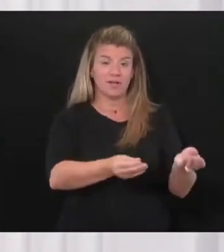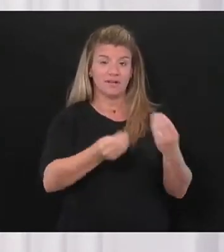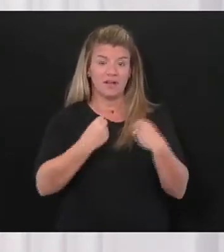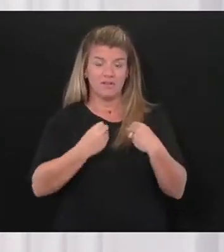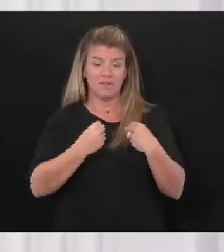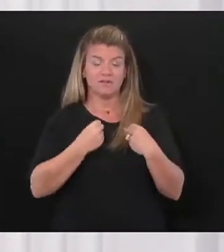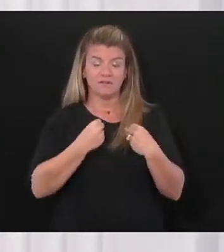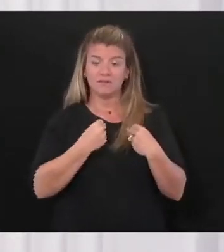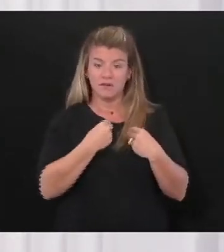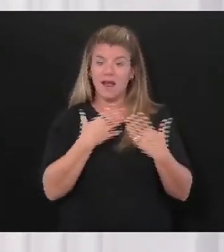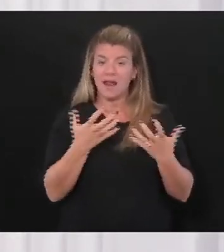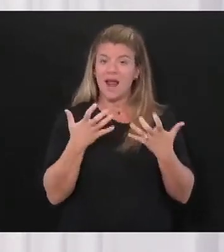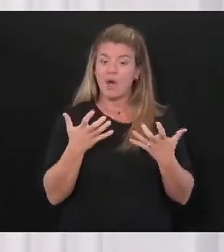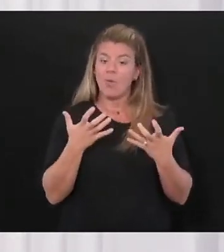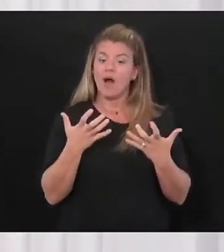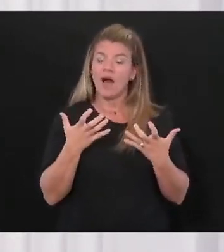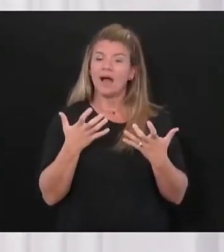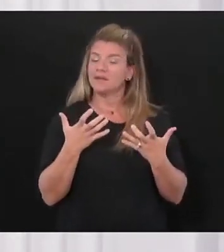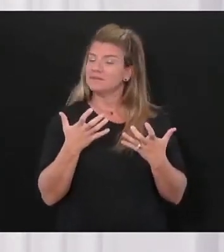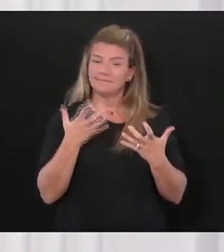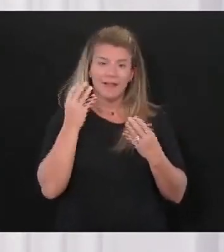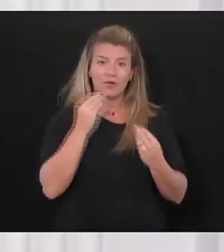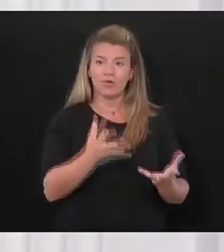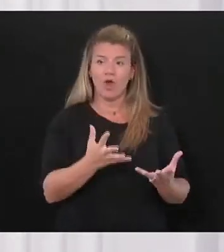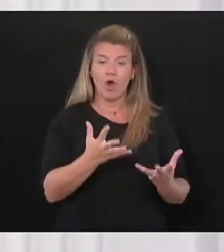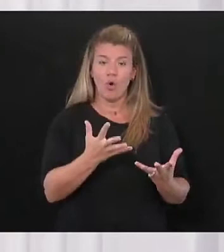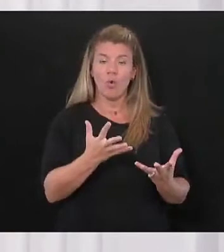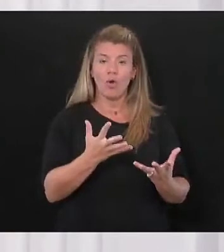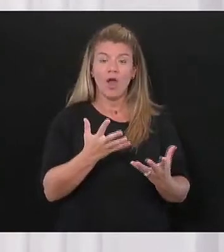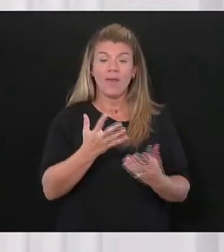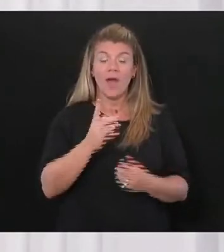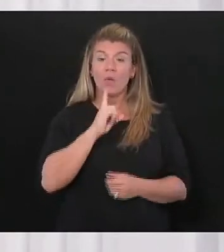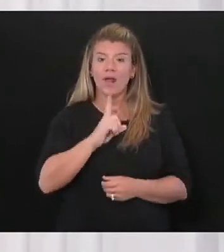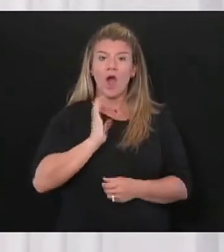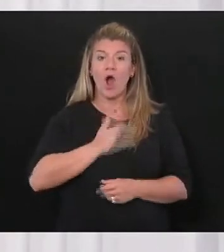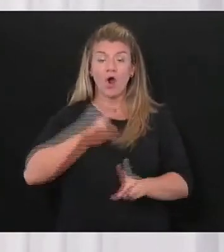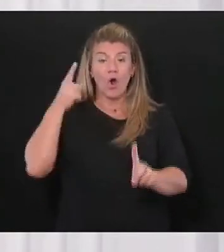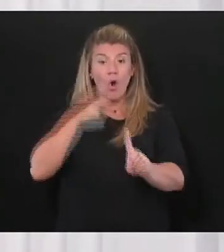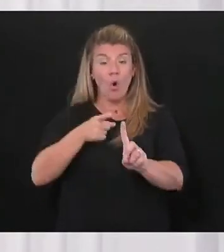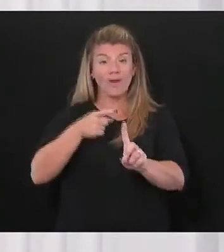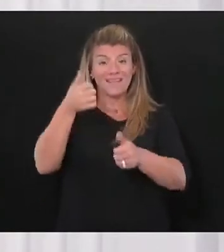to reiterate exemplifying that one caring adult that we want every one of these children to have.